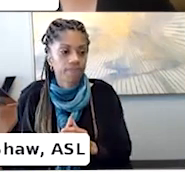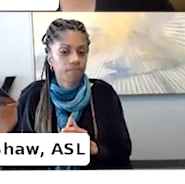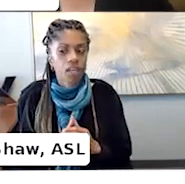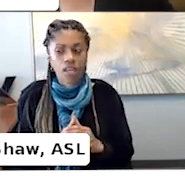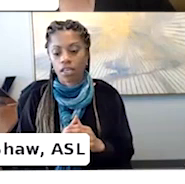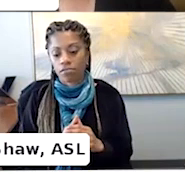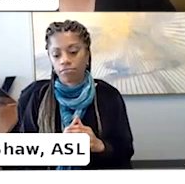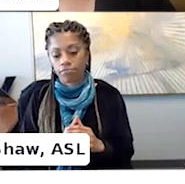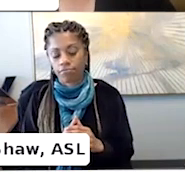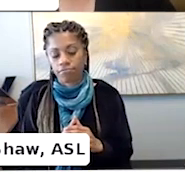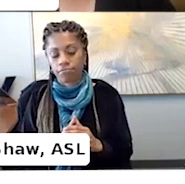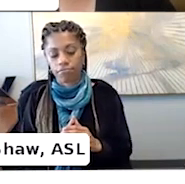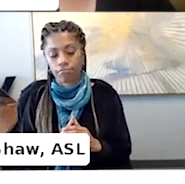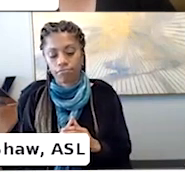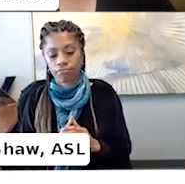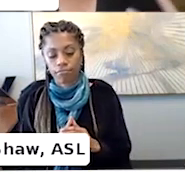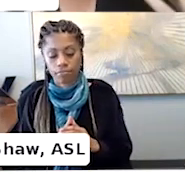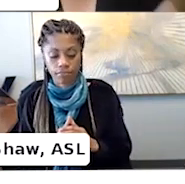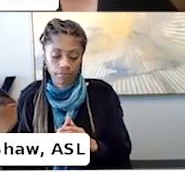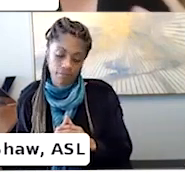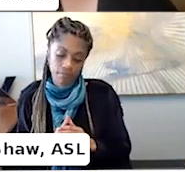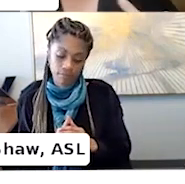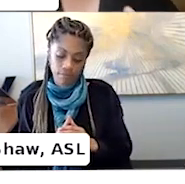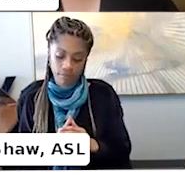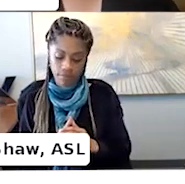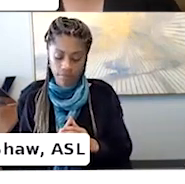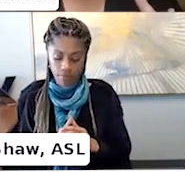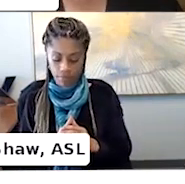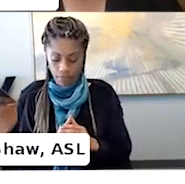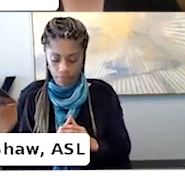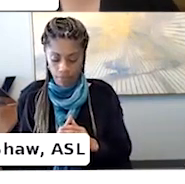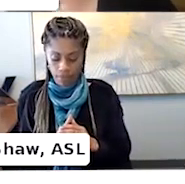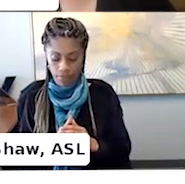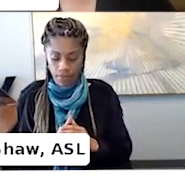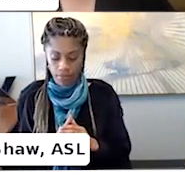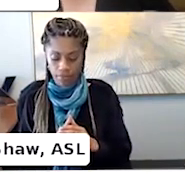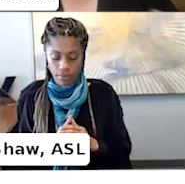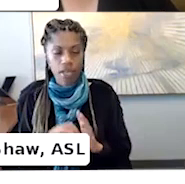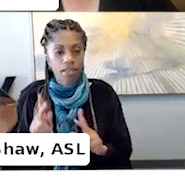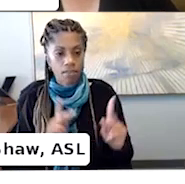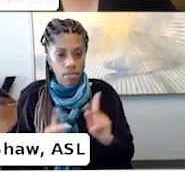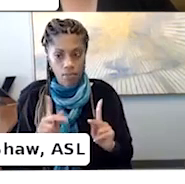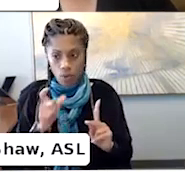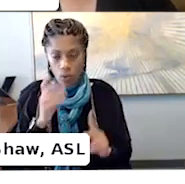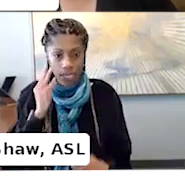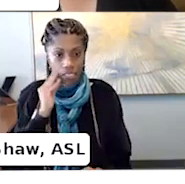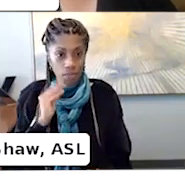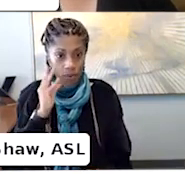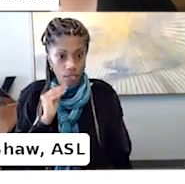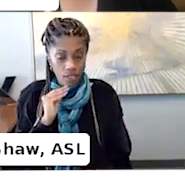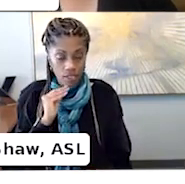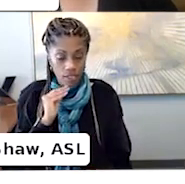talk to folks, that we hear from those who experience the conversations themselves or those who just are listening,